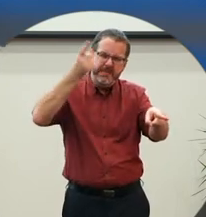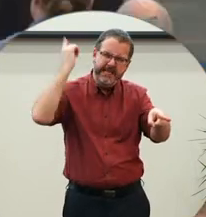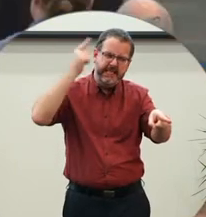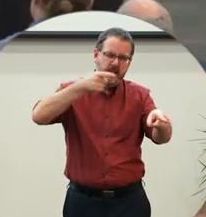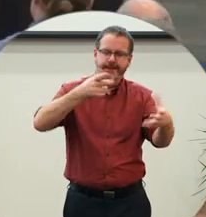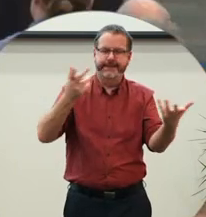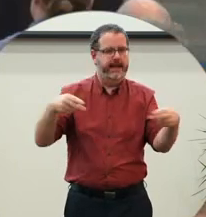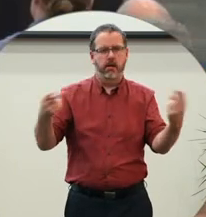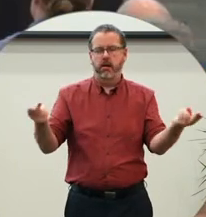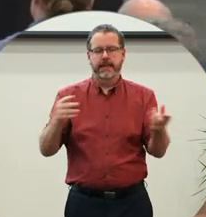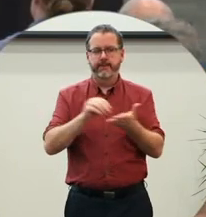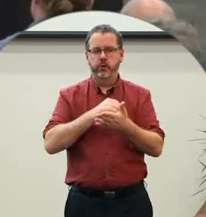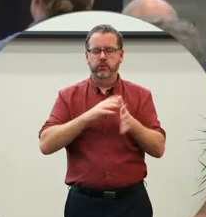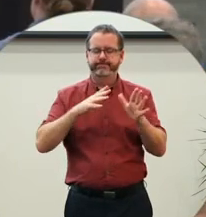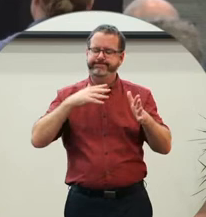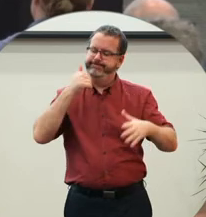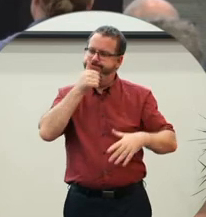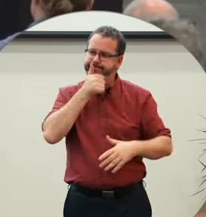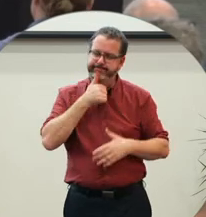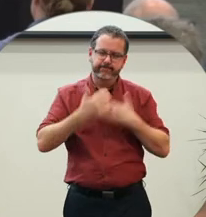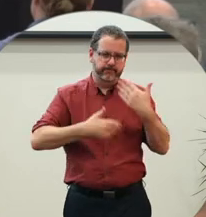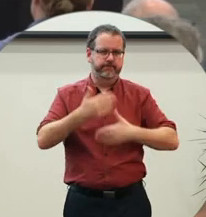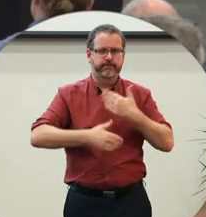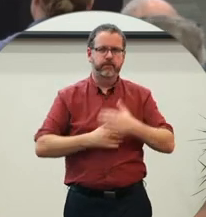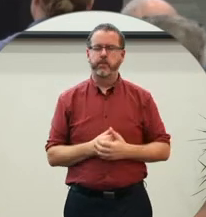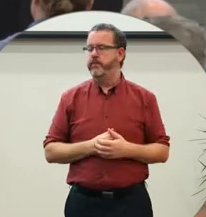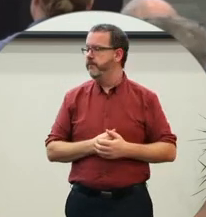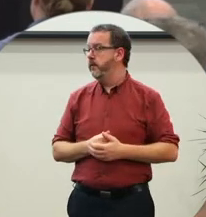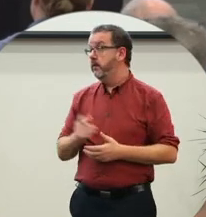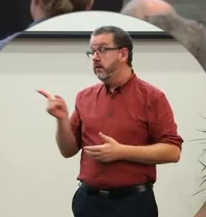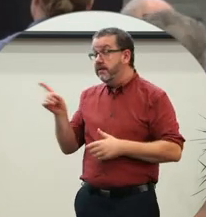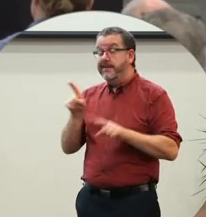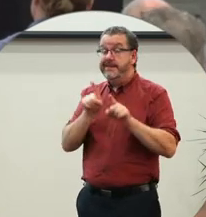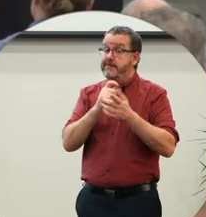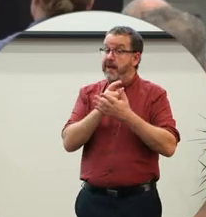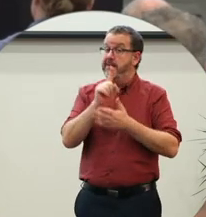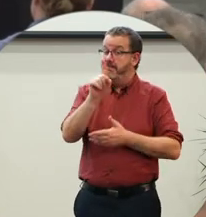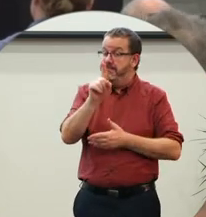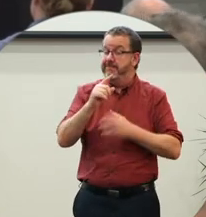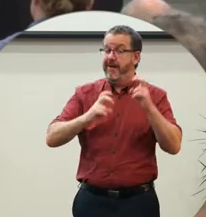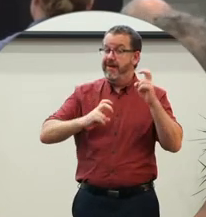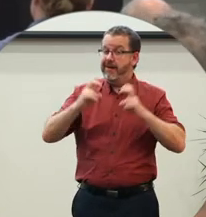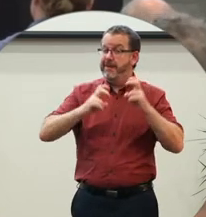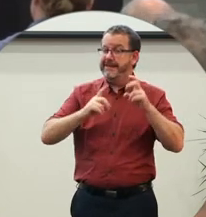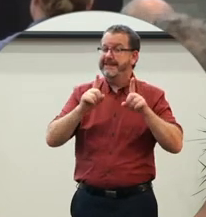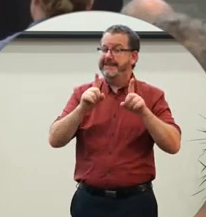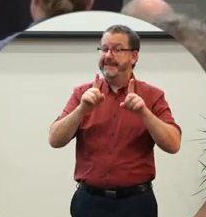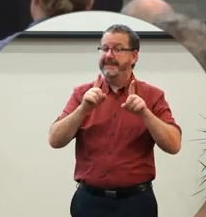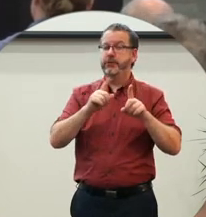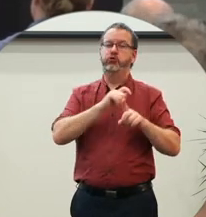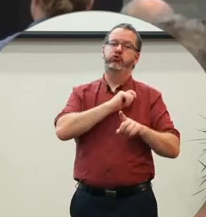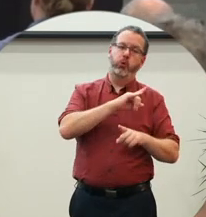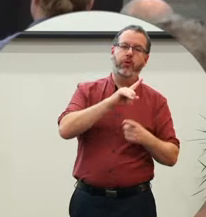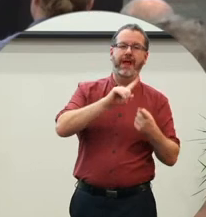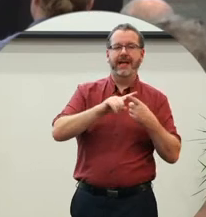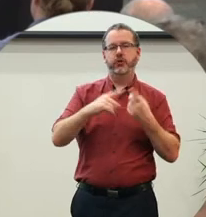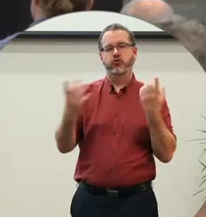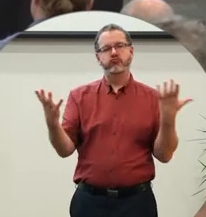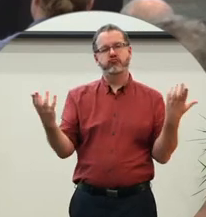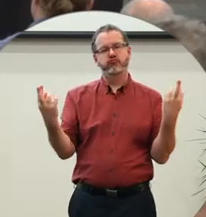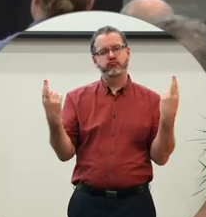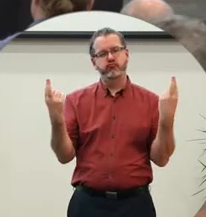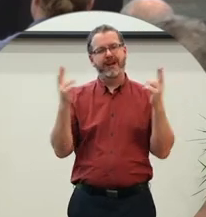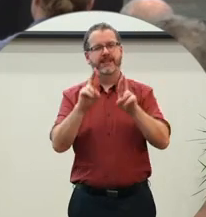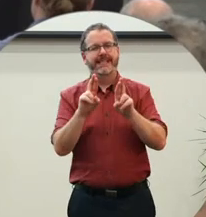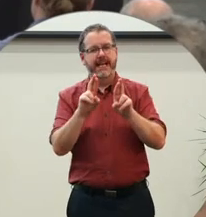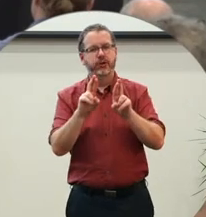work. But there is that, that runs parallel with the argument of or for a Truth and Reconciliation Commission instead, so